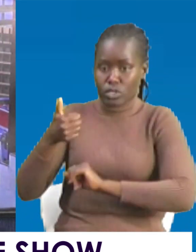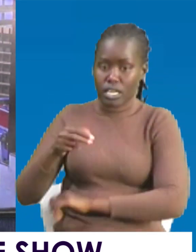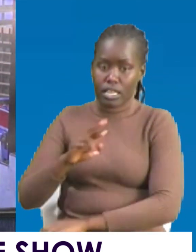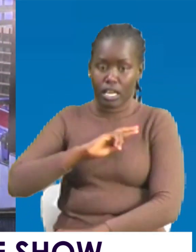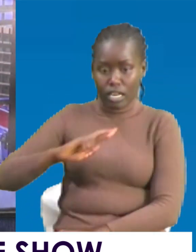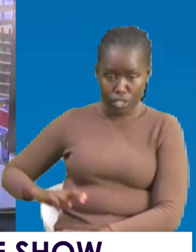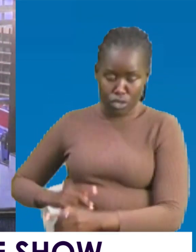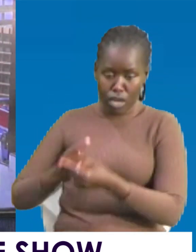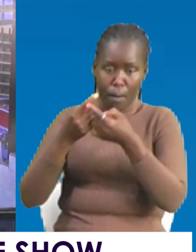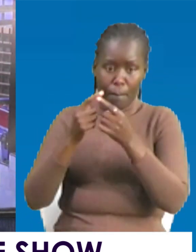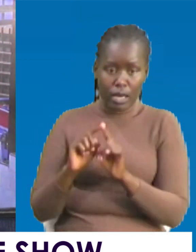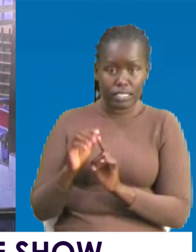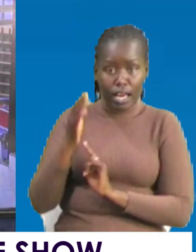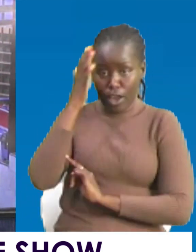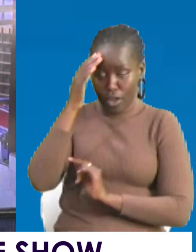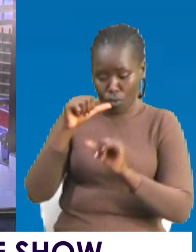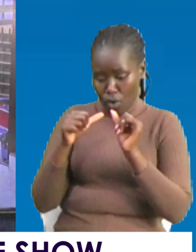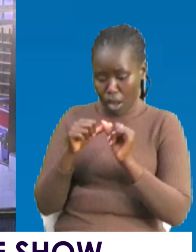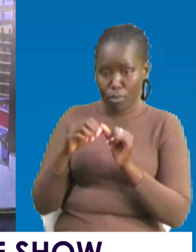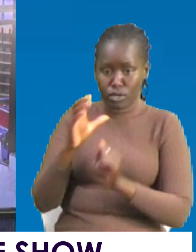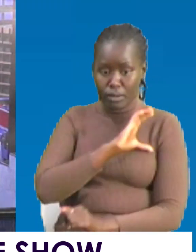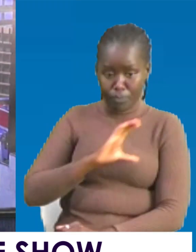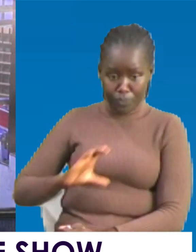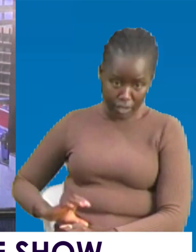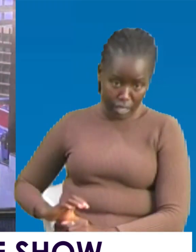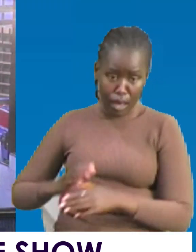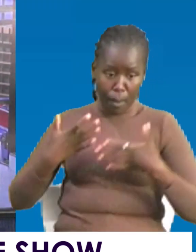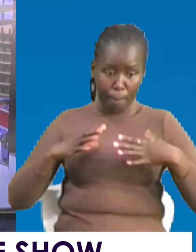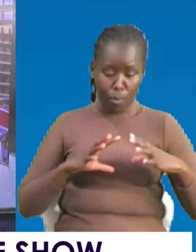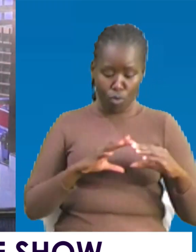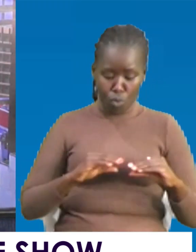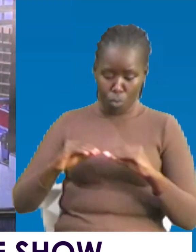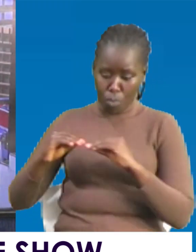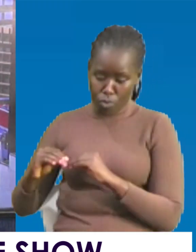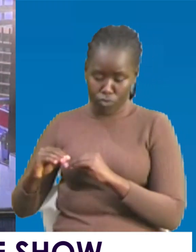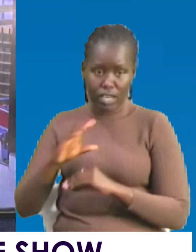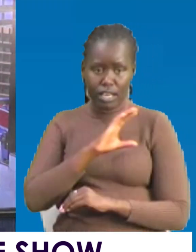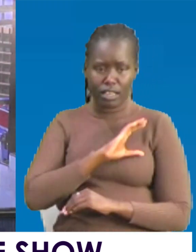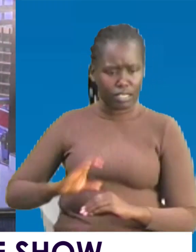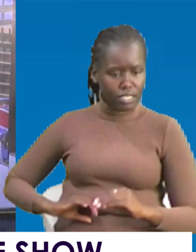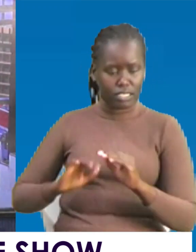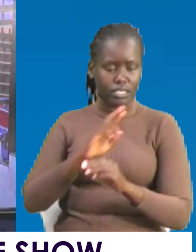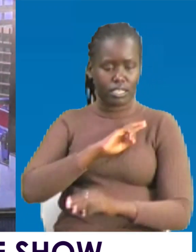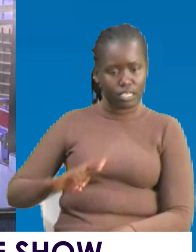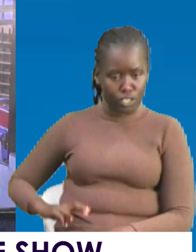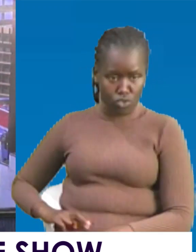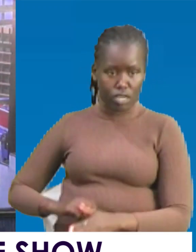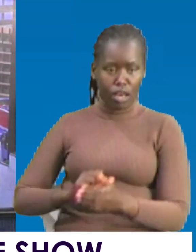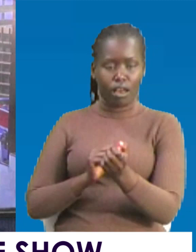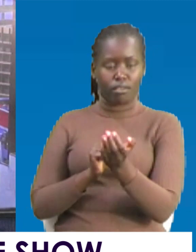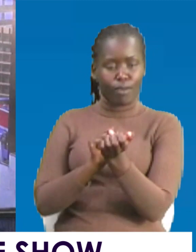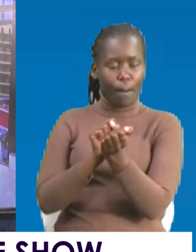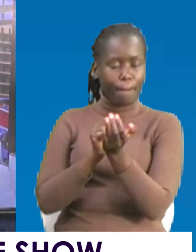about Christians, the people that moved the Christian religion, the likes of Peter, the likes of Paul, the likes of